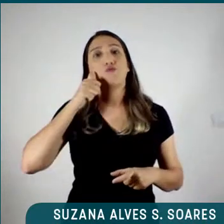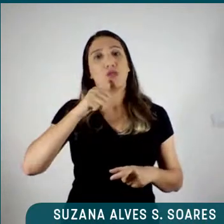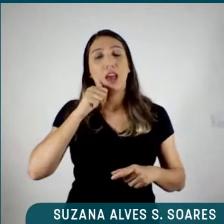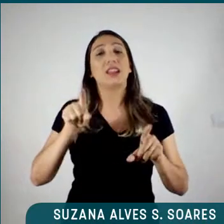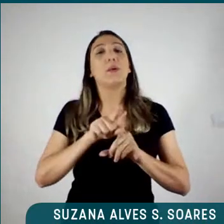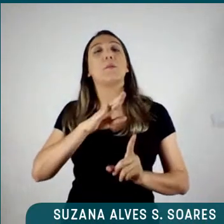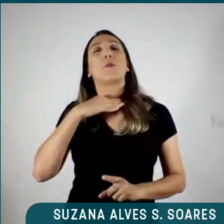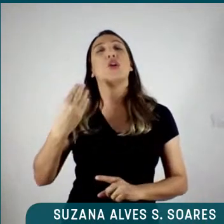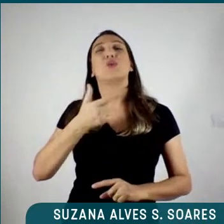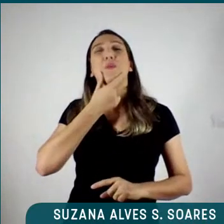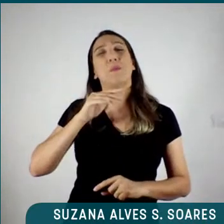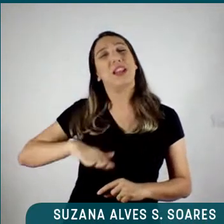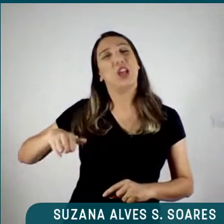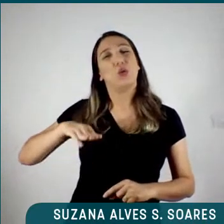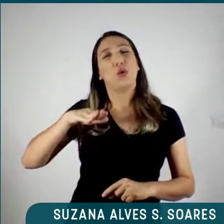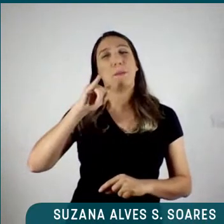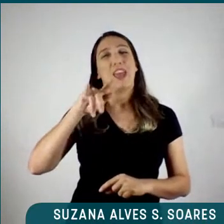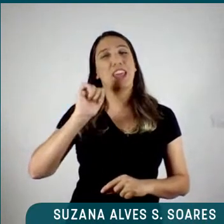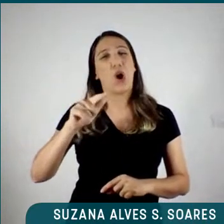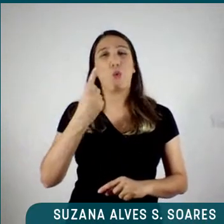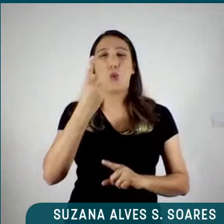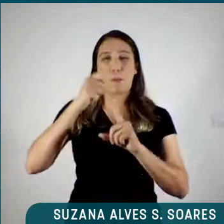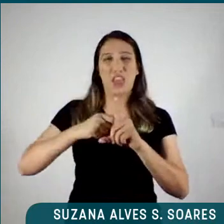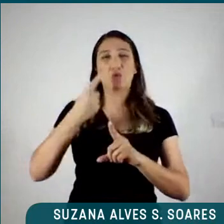oppression of the LGBT population